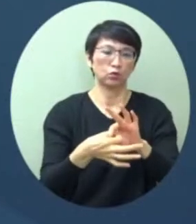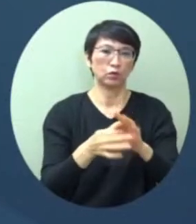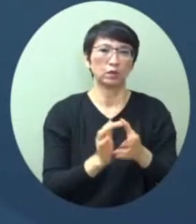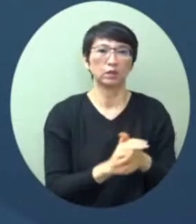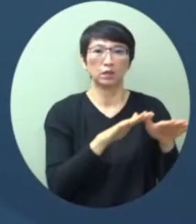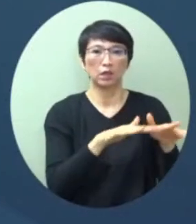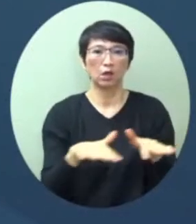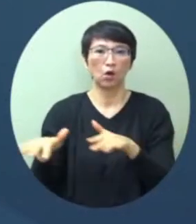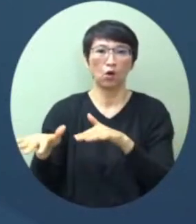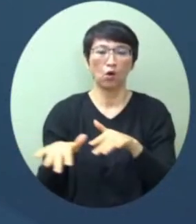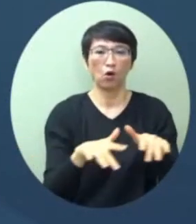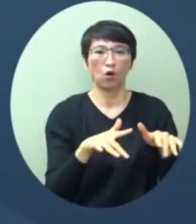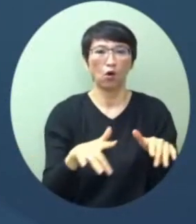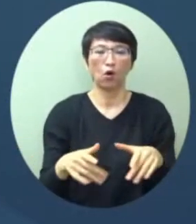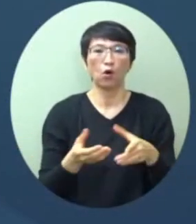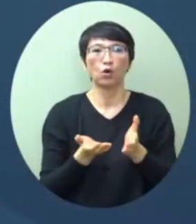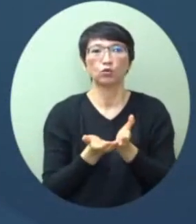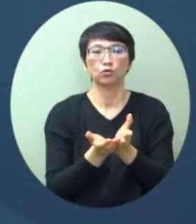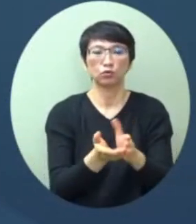container